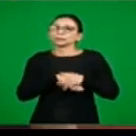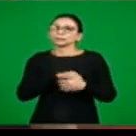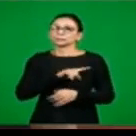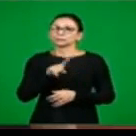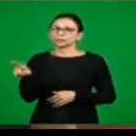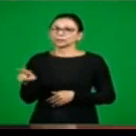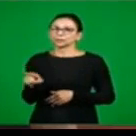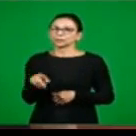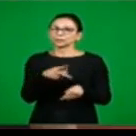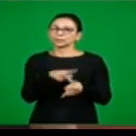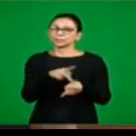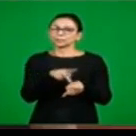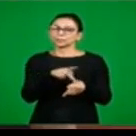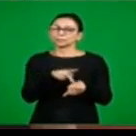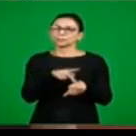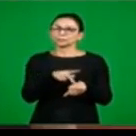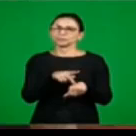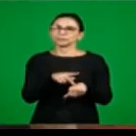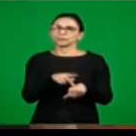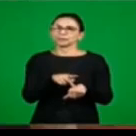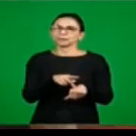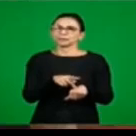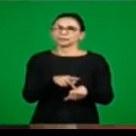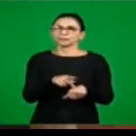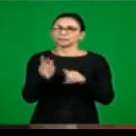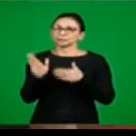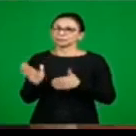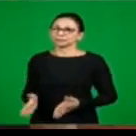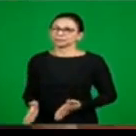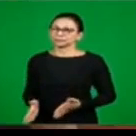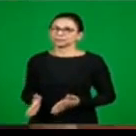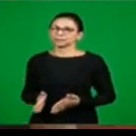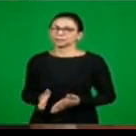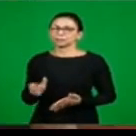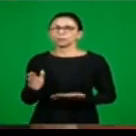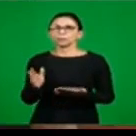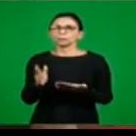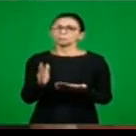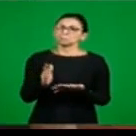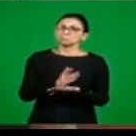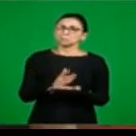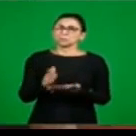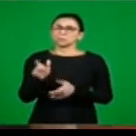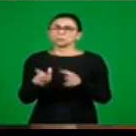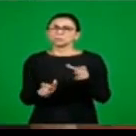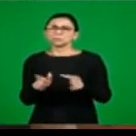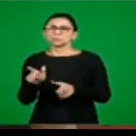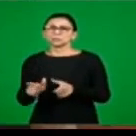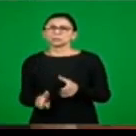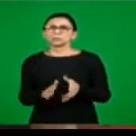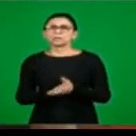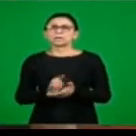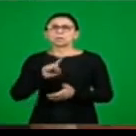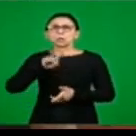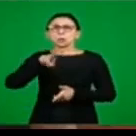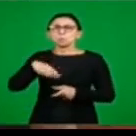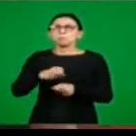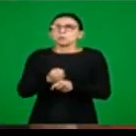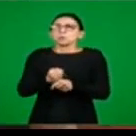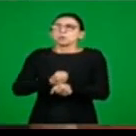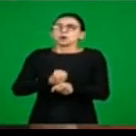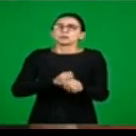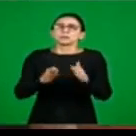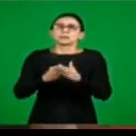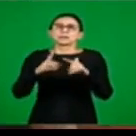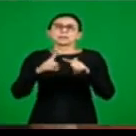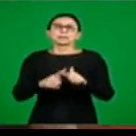us. People are curious, they want to know. A few even want to speak about the millennium. You can